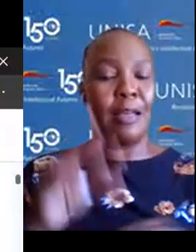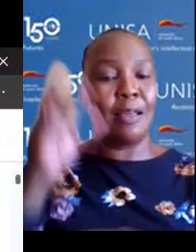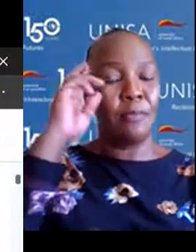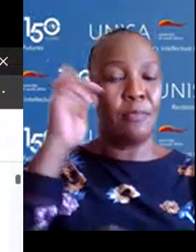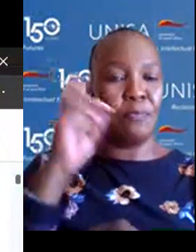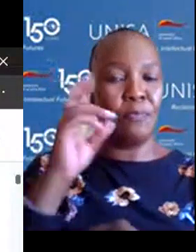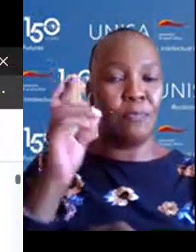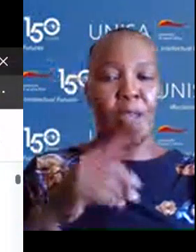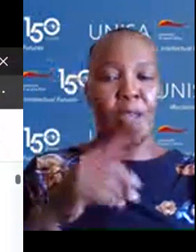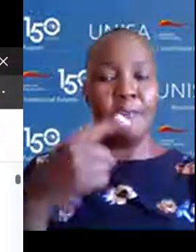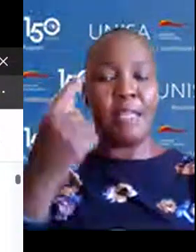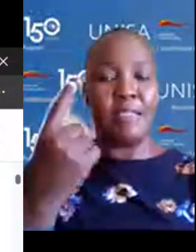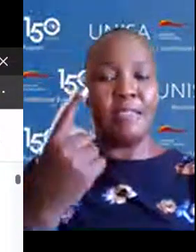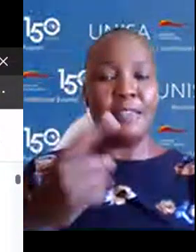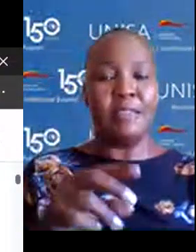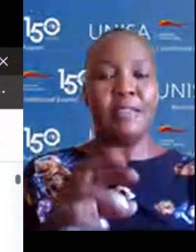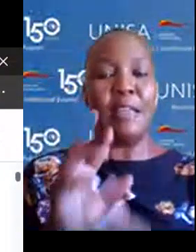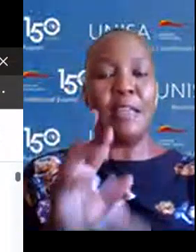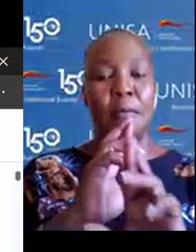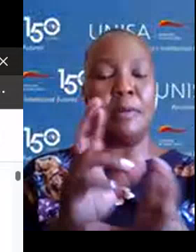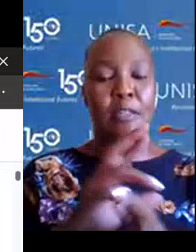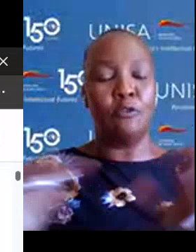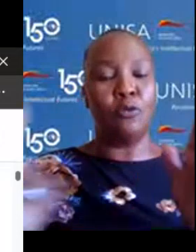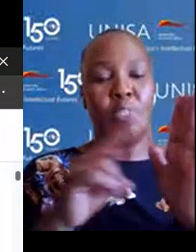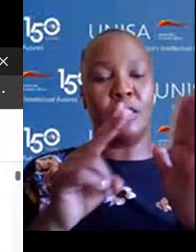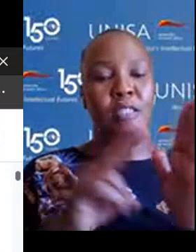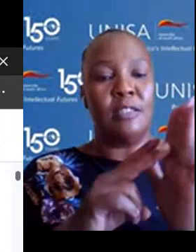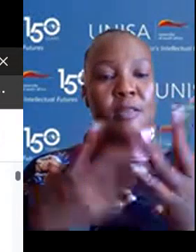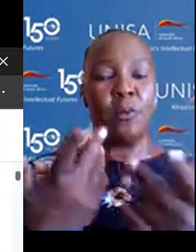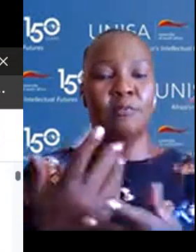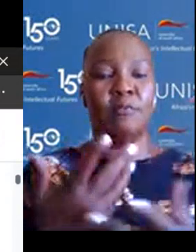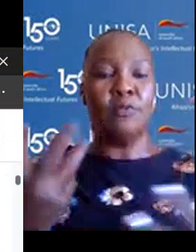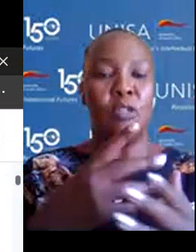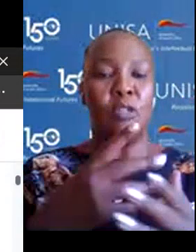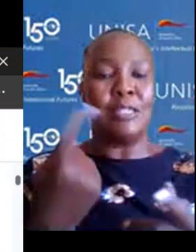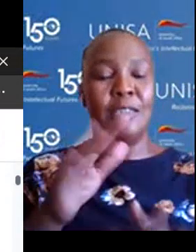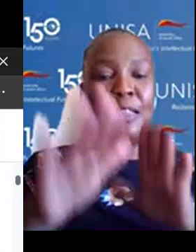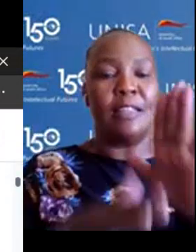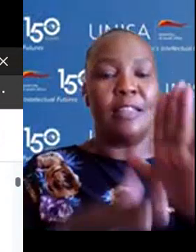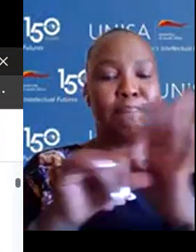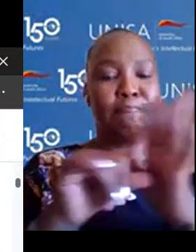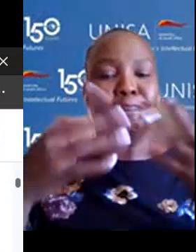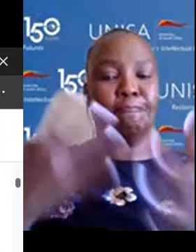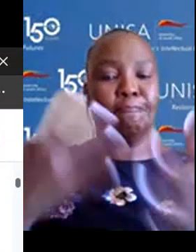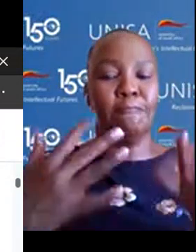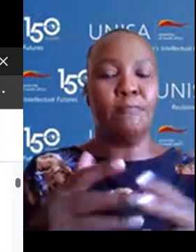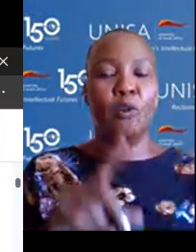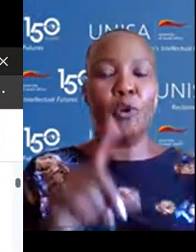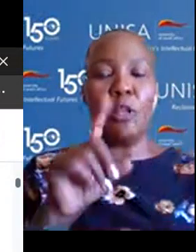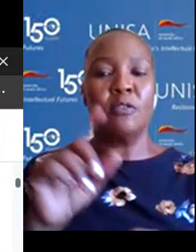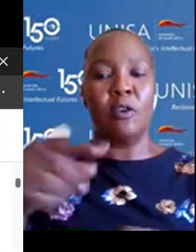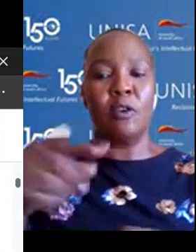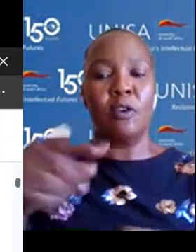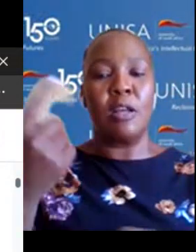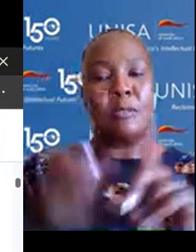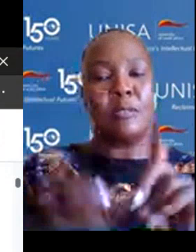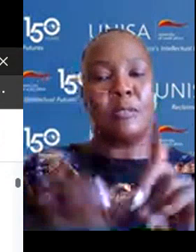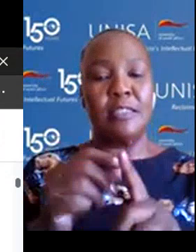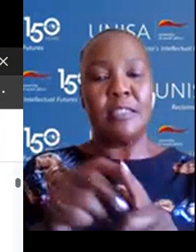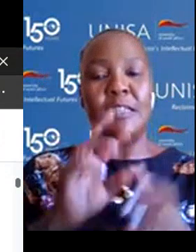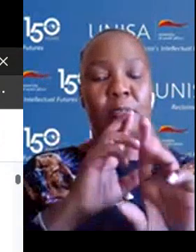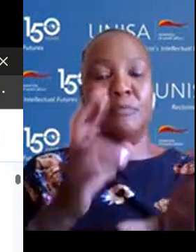very first reply that you see where you actually see the steps. That's very important. Don't go click on someone else's reply because then you're replying